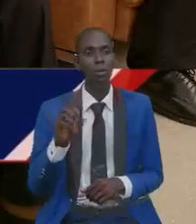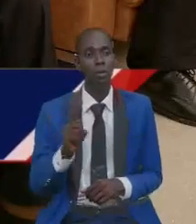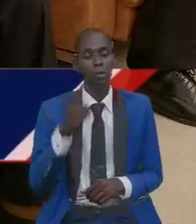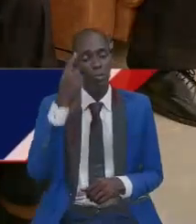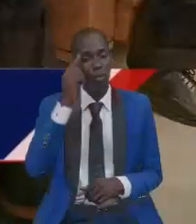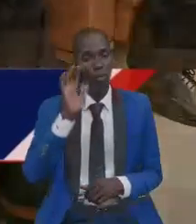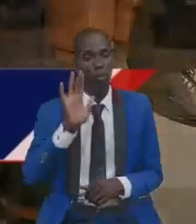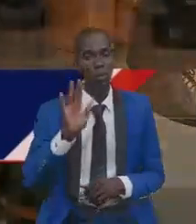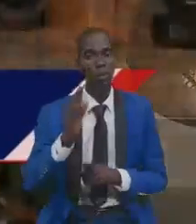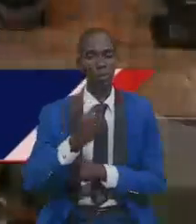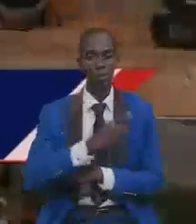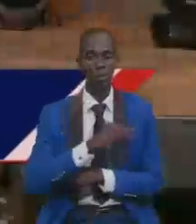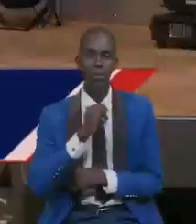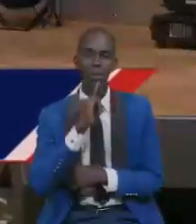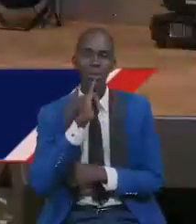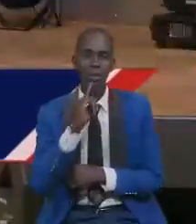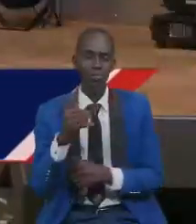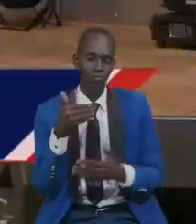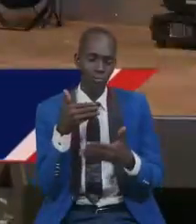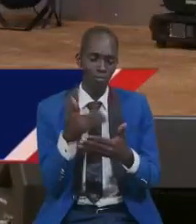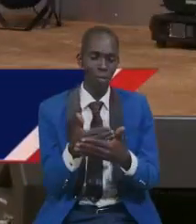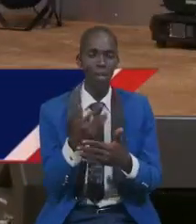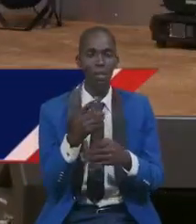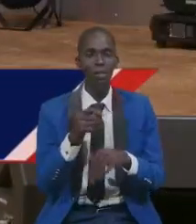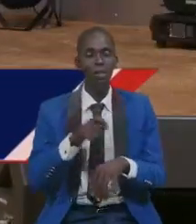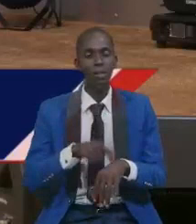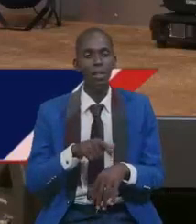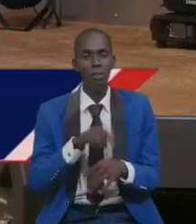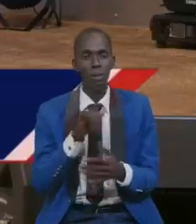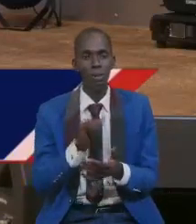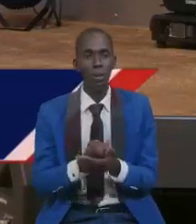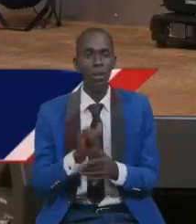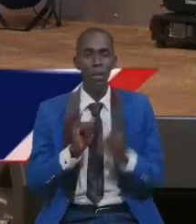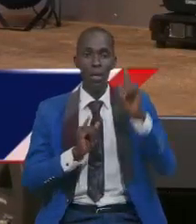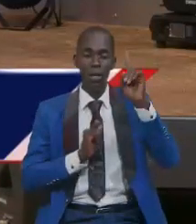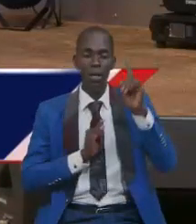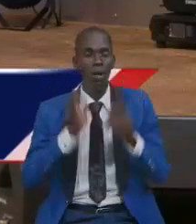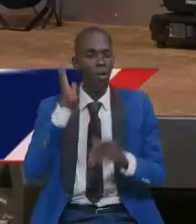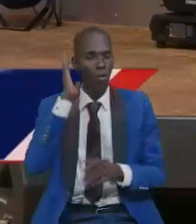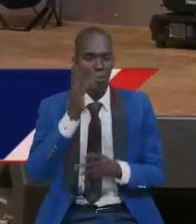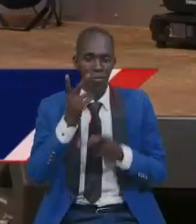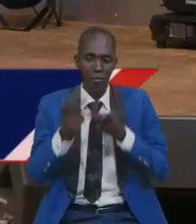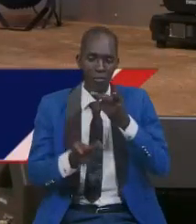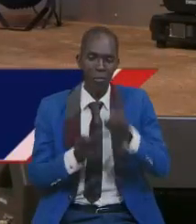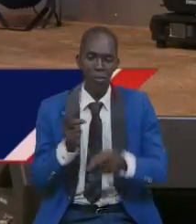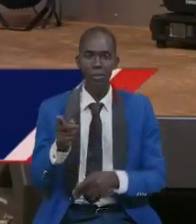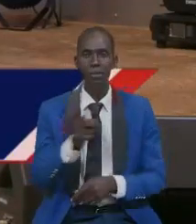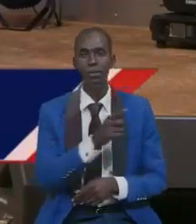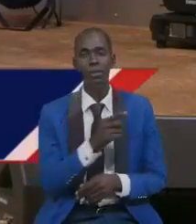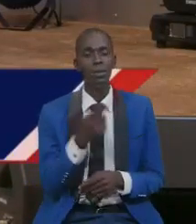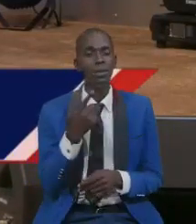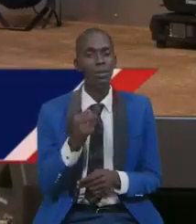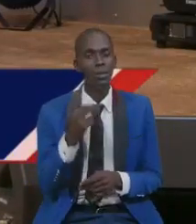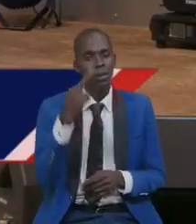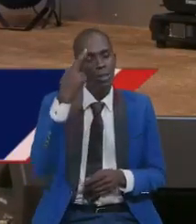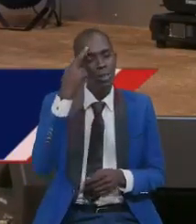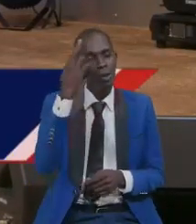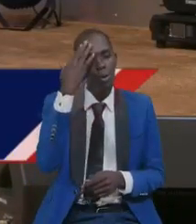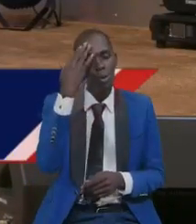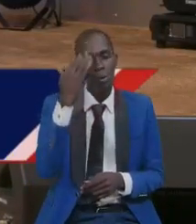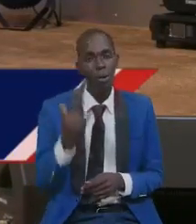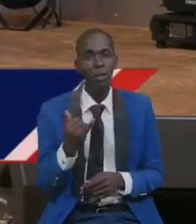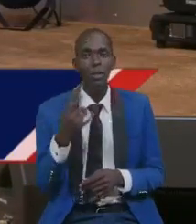day is come, the time that I will visit thee. The reason why